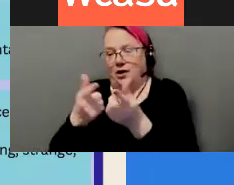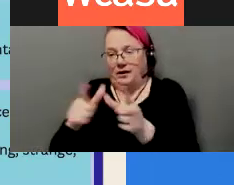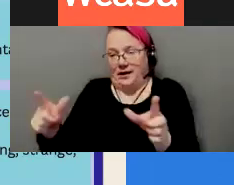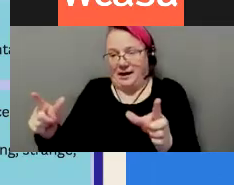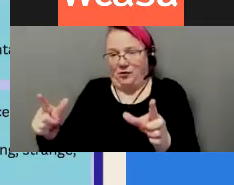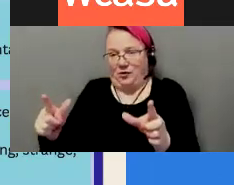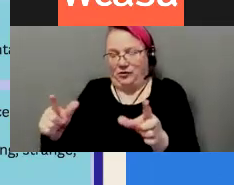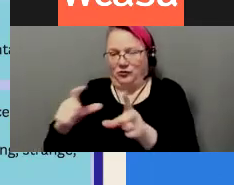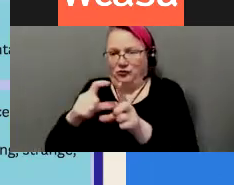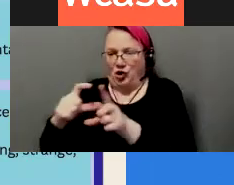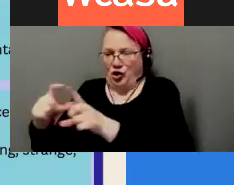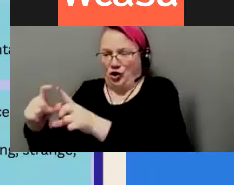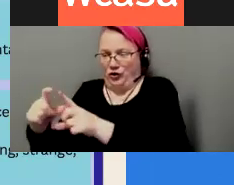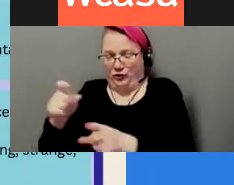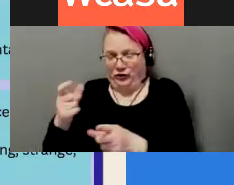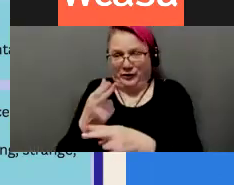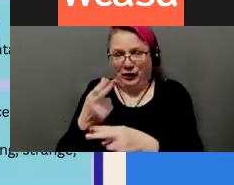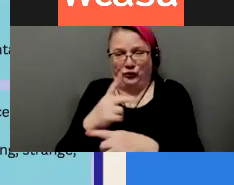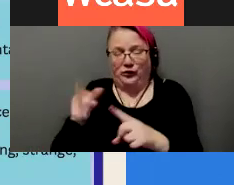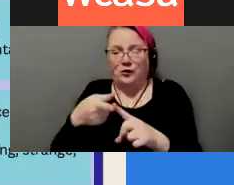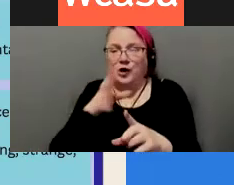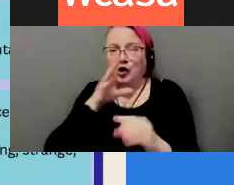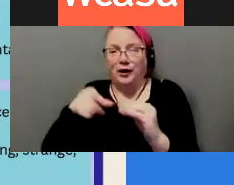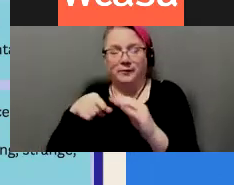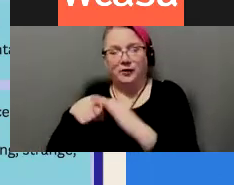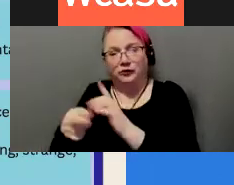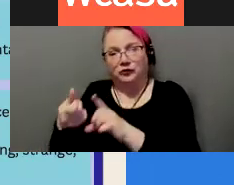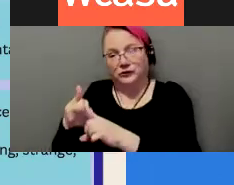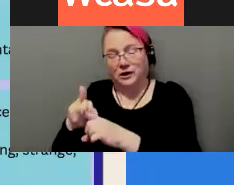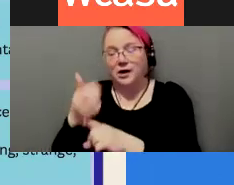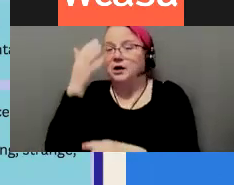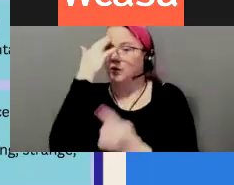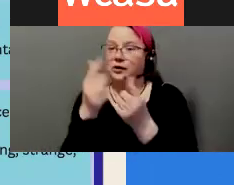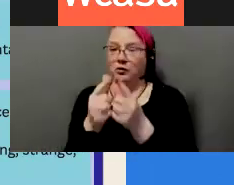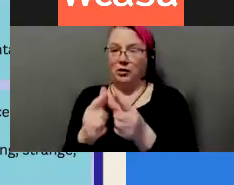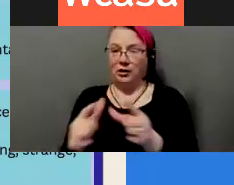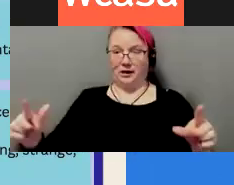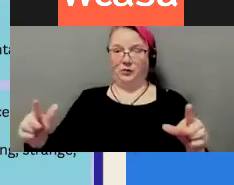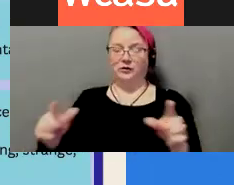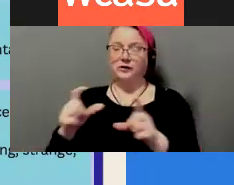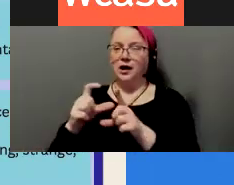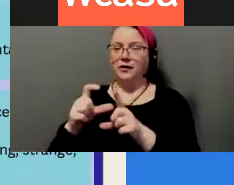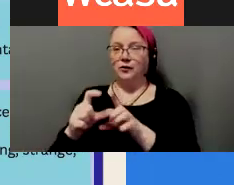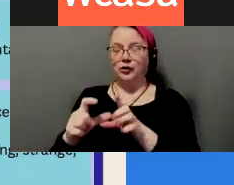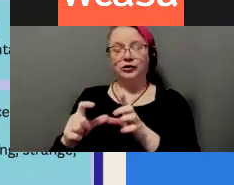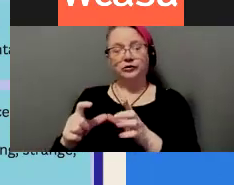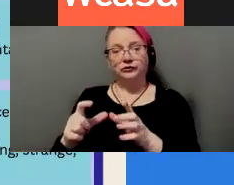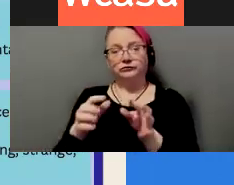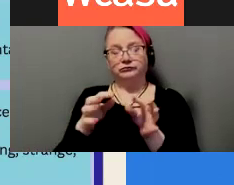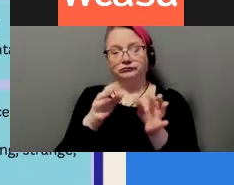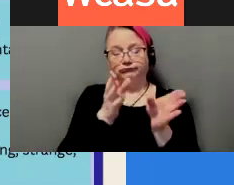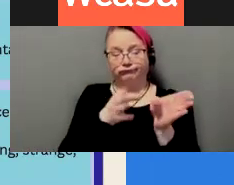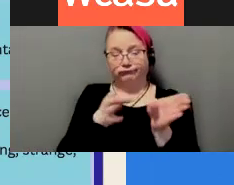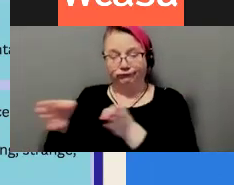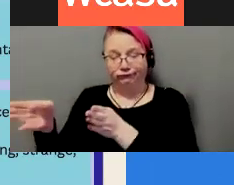using when talking about suicide. We know that language and the words that we choose have a lot of power, whether we